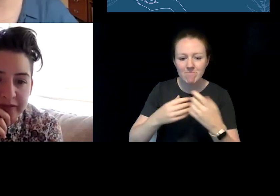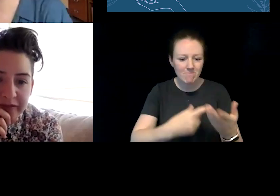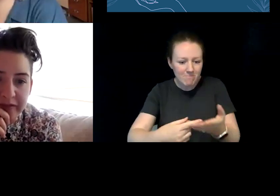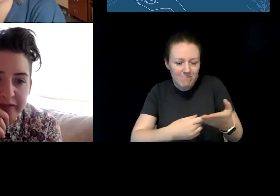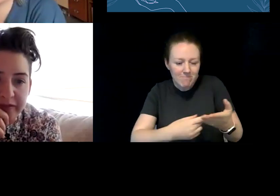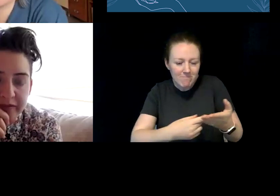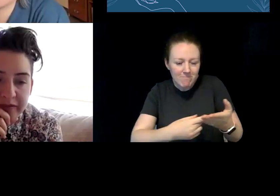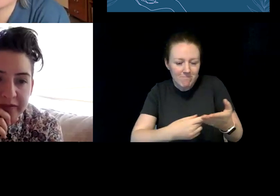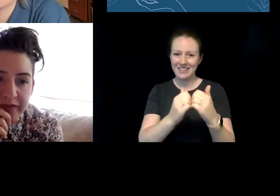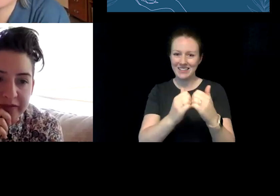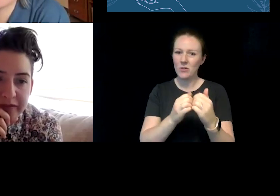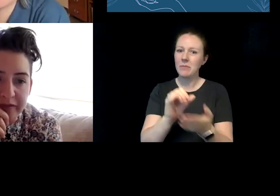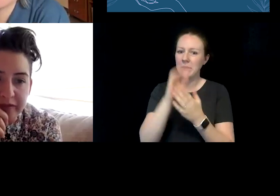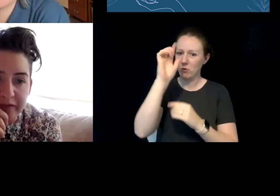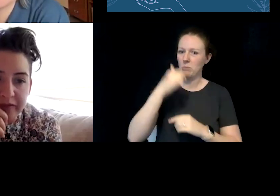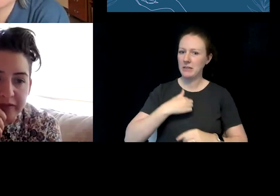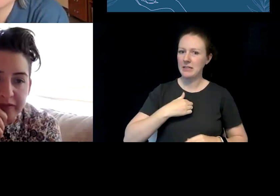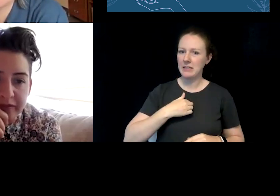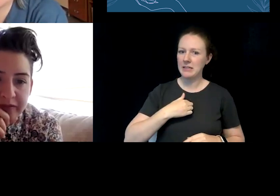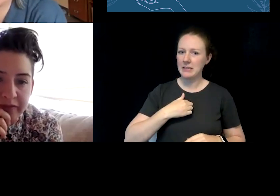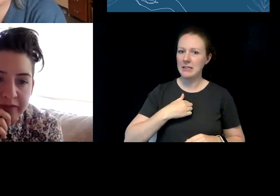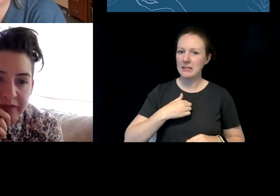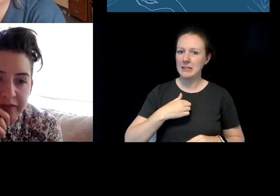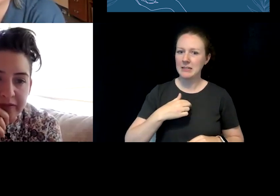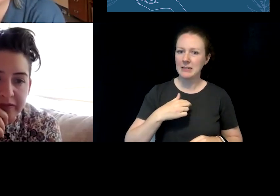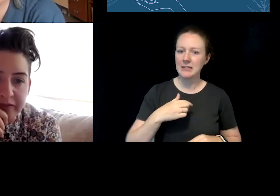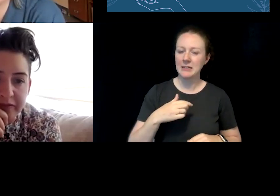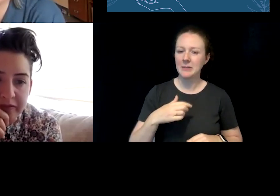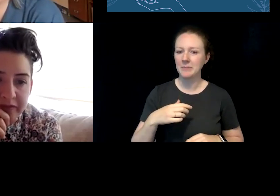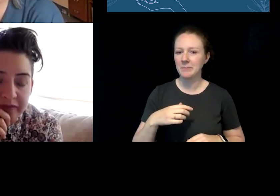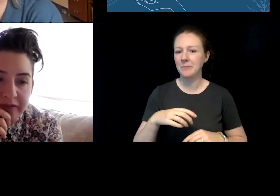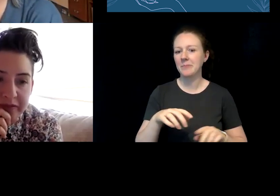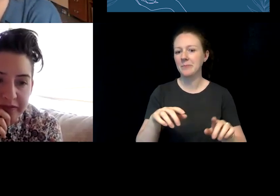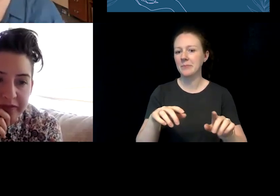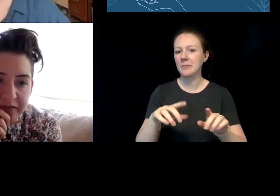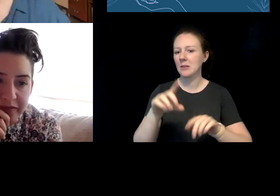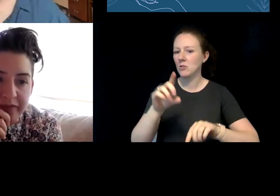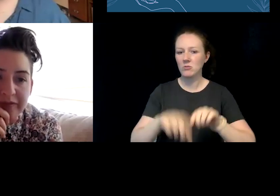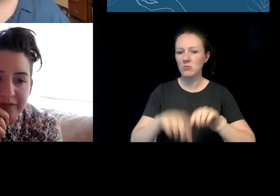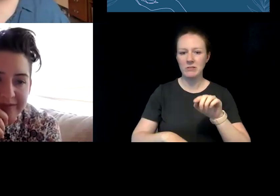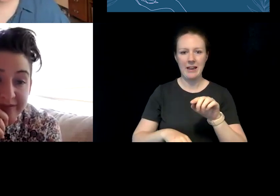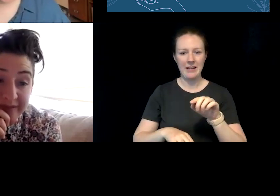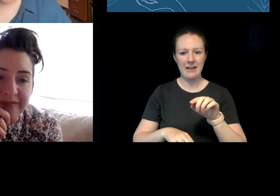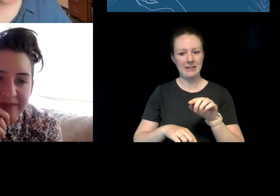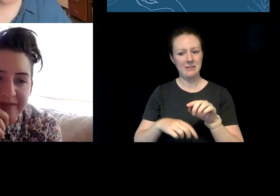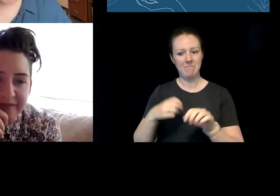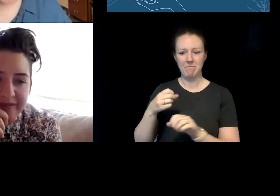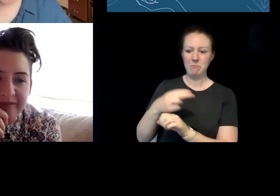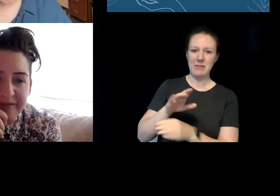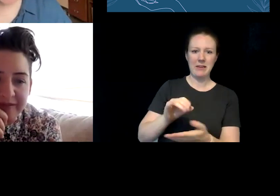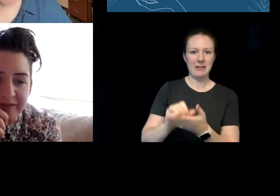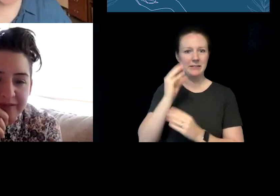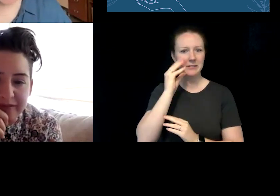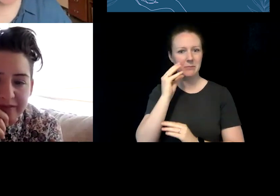for me is like, you can't, you can't really beat those experiences as a human being. For